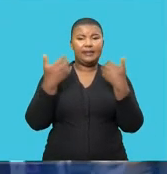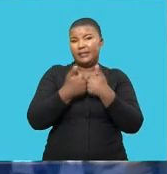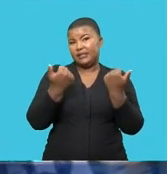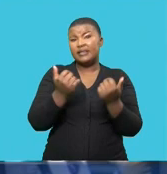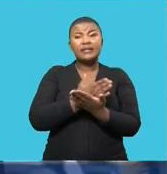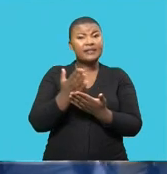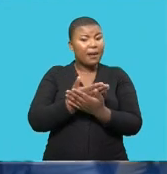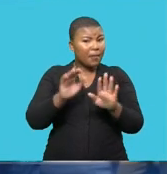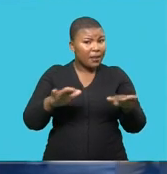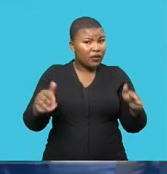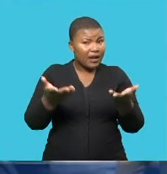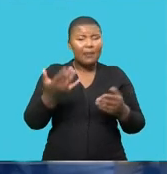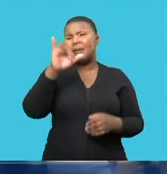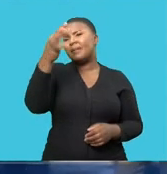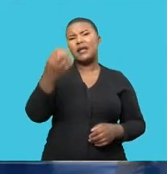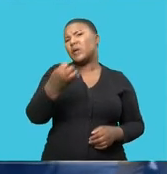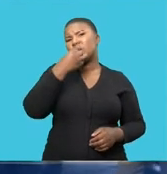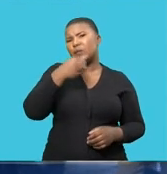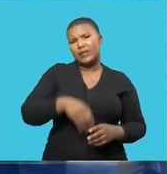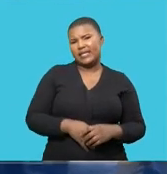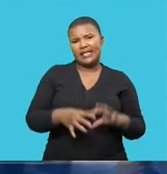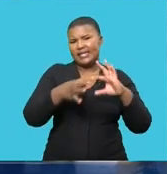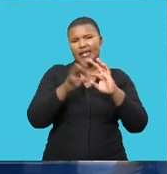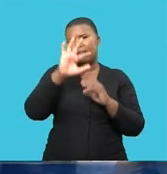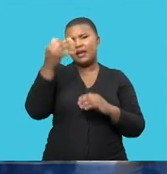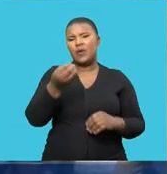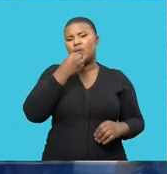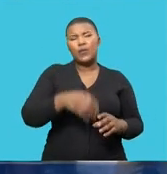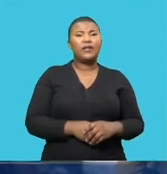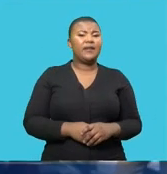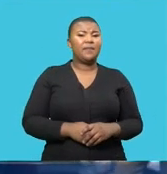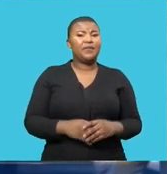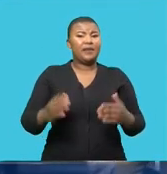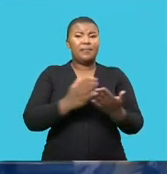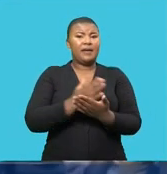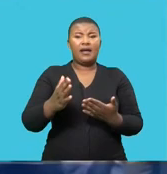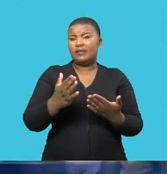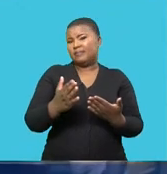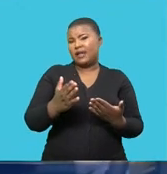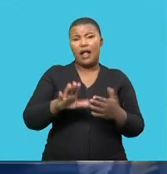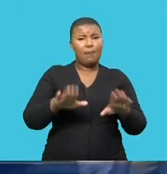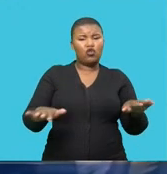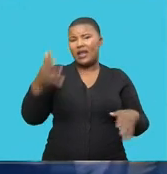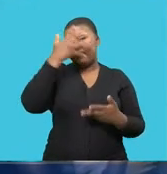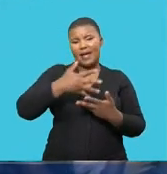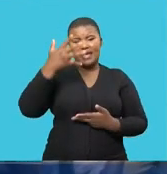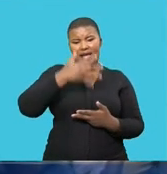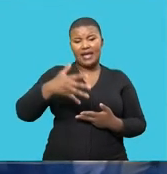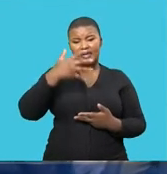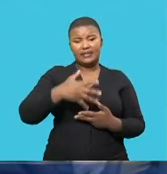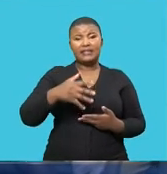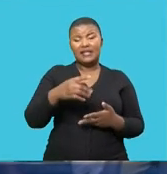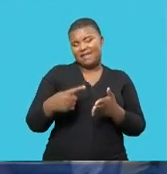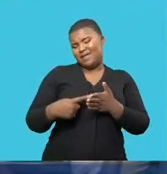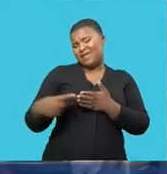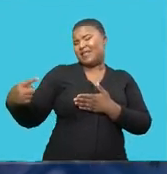of these children, as I'm saying, they don't have food endlini zakubo. Others abantwana abagezi at all, liyaphela iviki mina manginakho I take